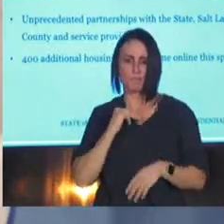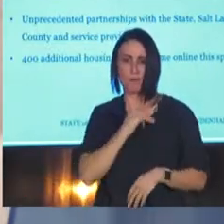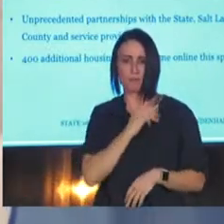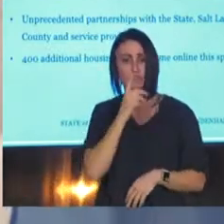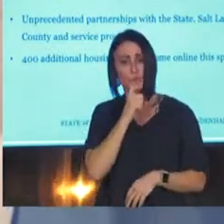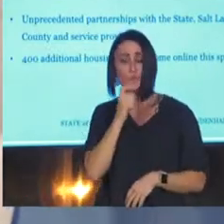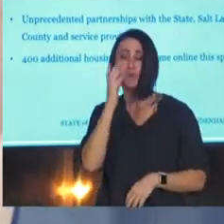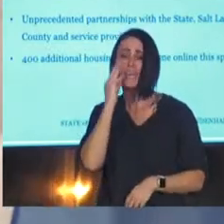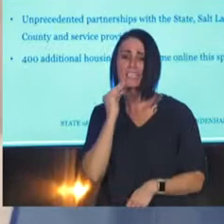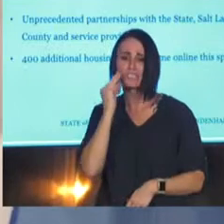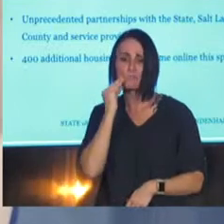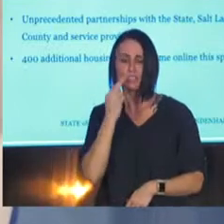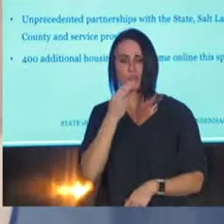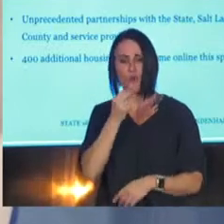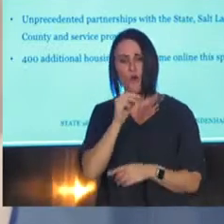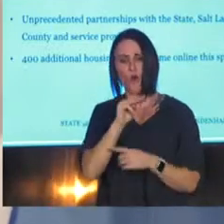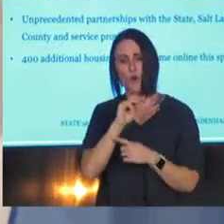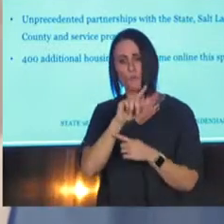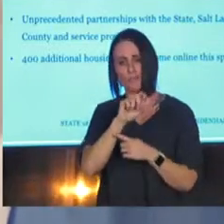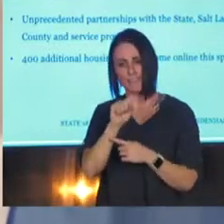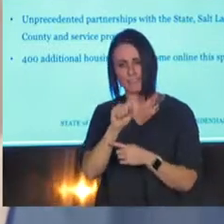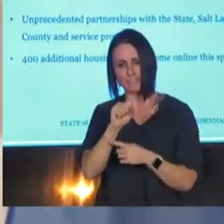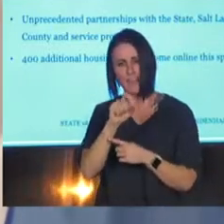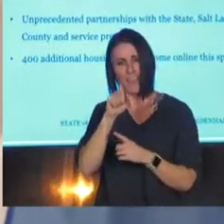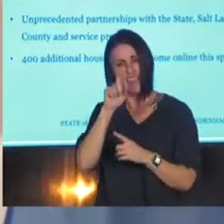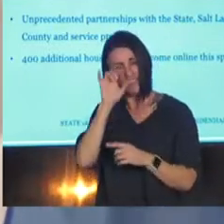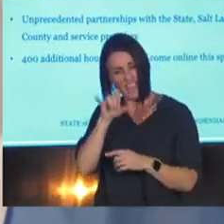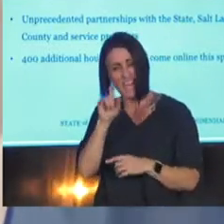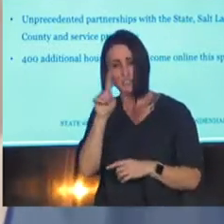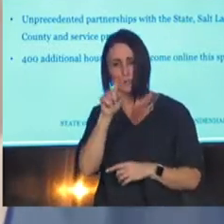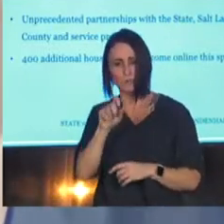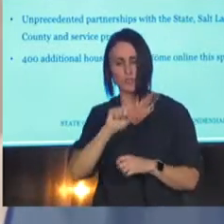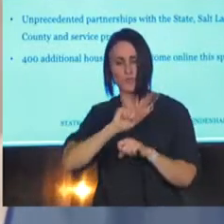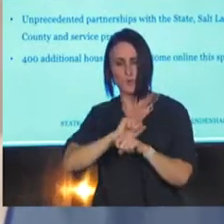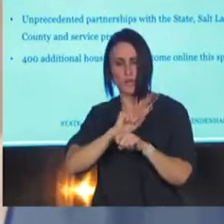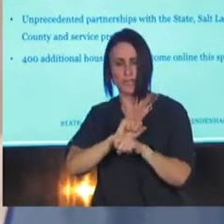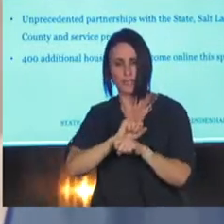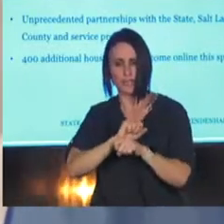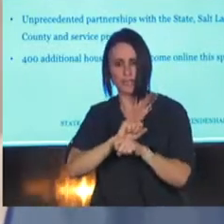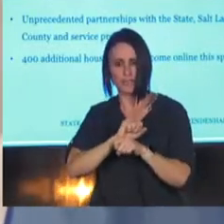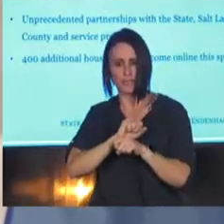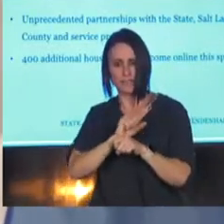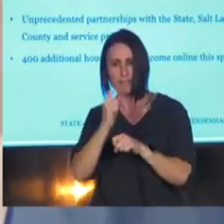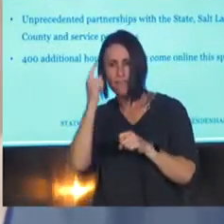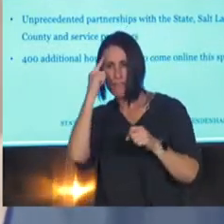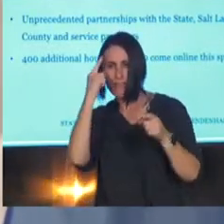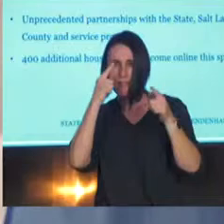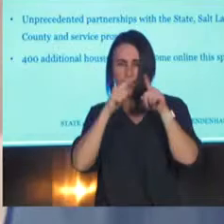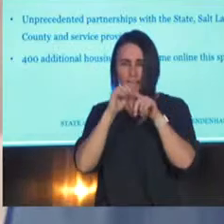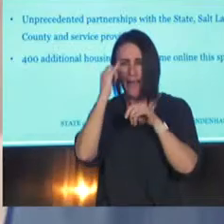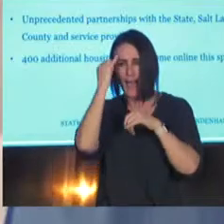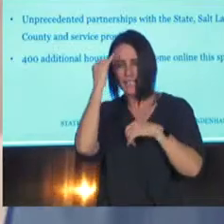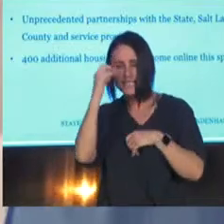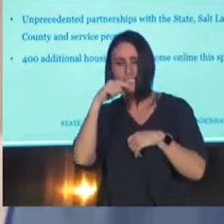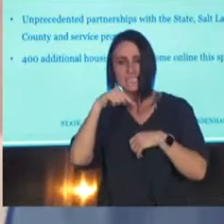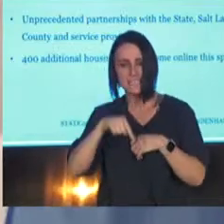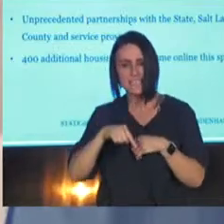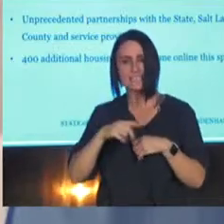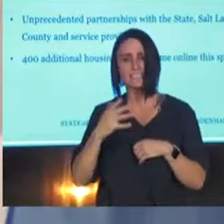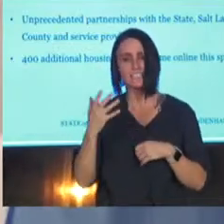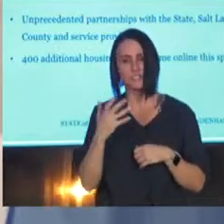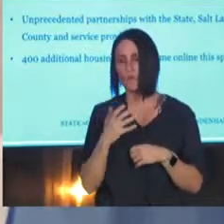experience homelessness. And this is where we should be working as conveners and collaborators. This is what our